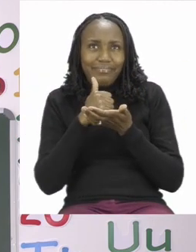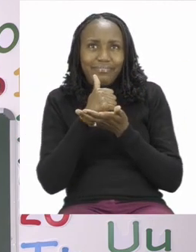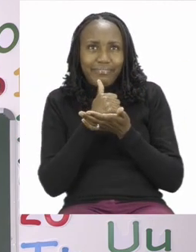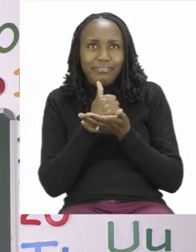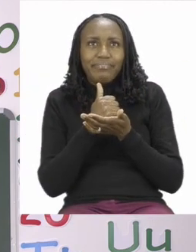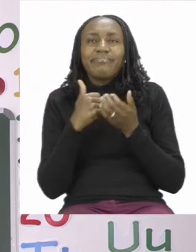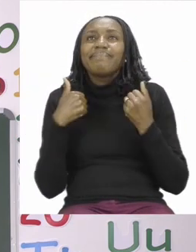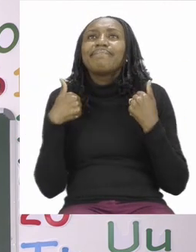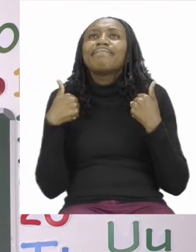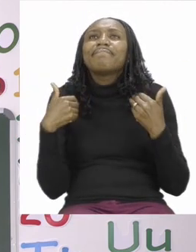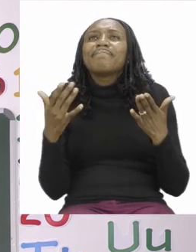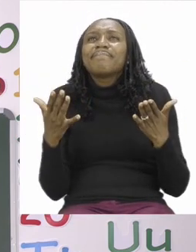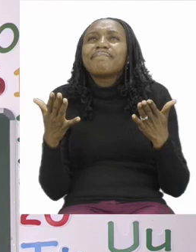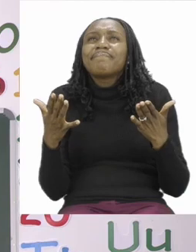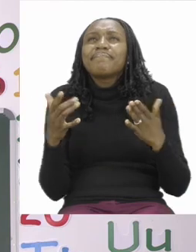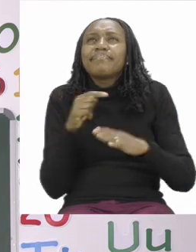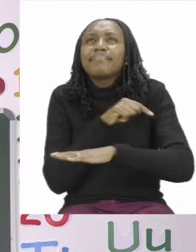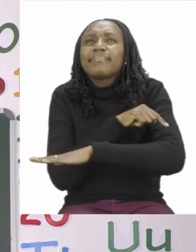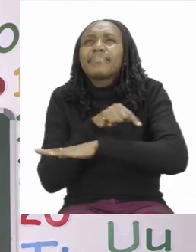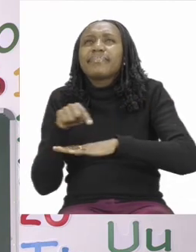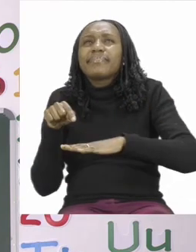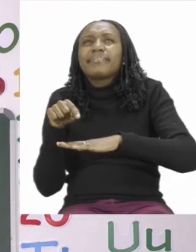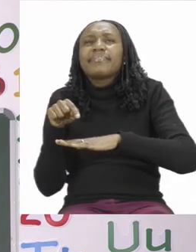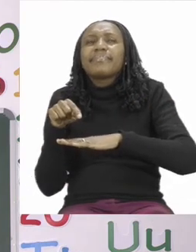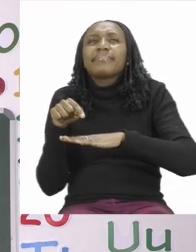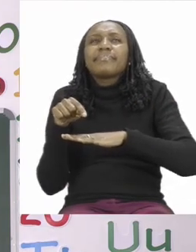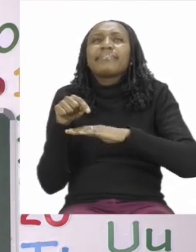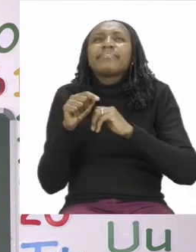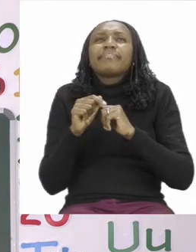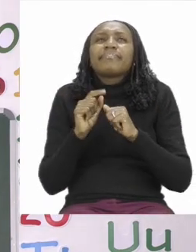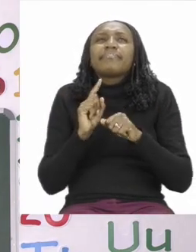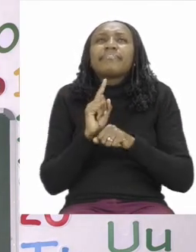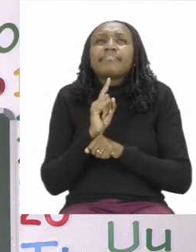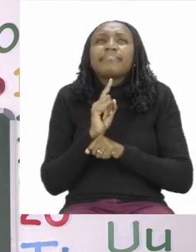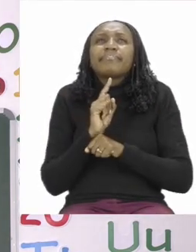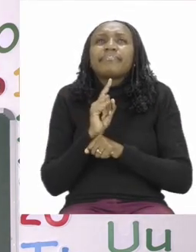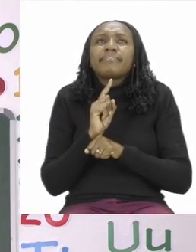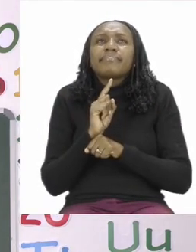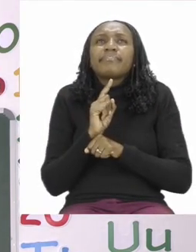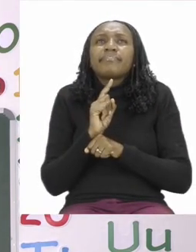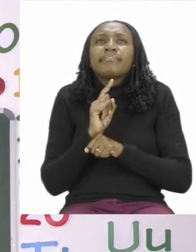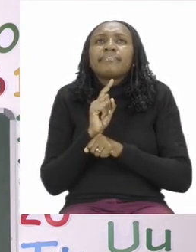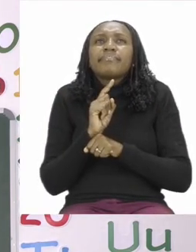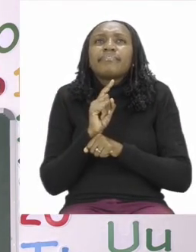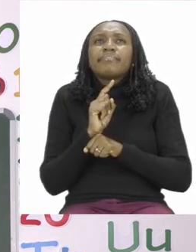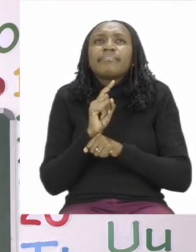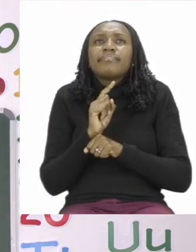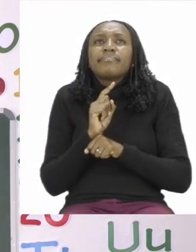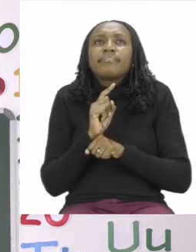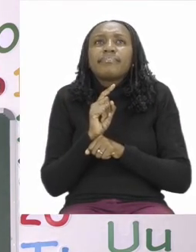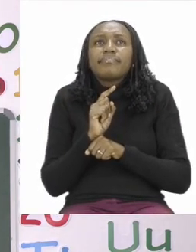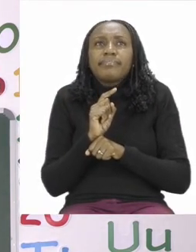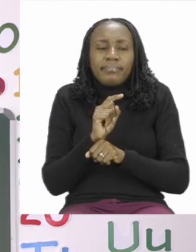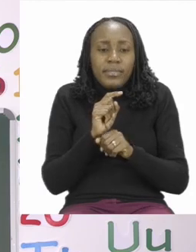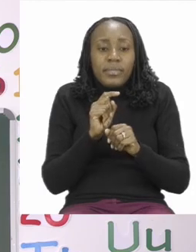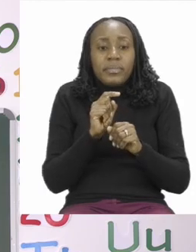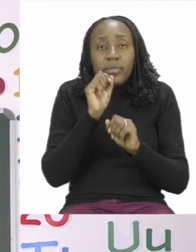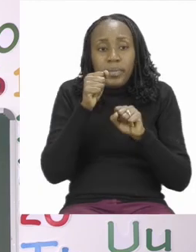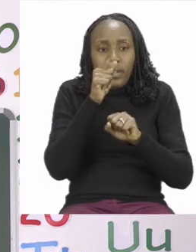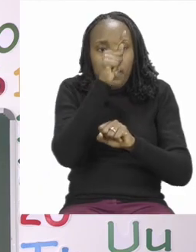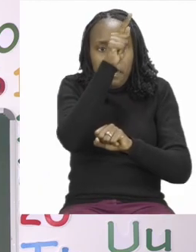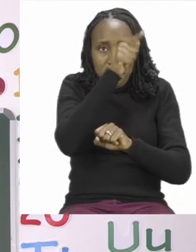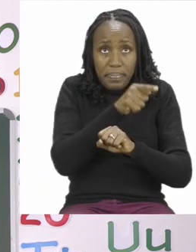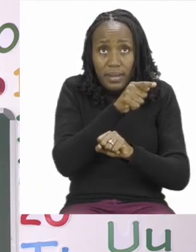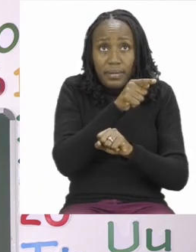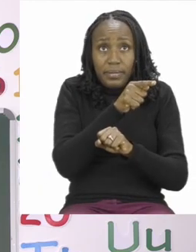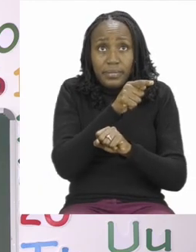start when we are making a line that we've been asked to do by putting the first point, point A. Now, point